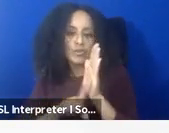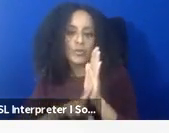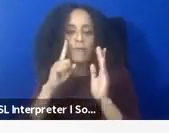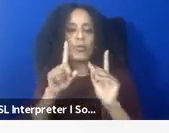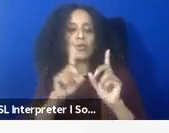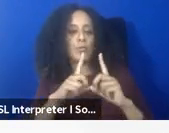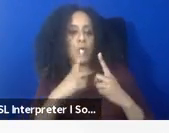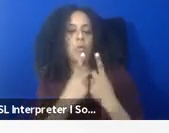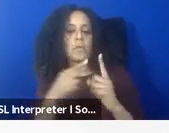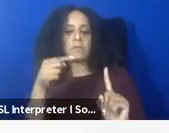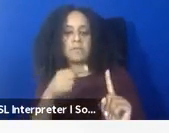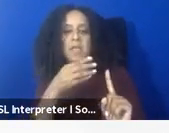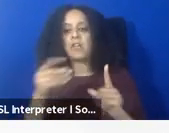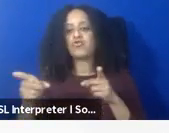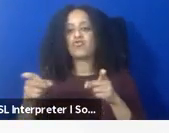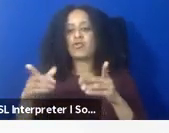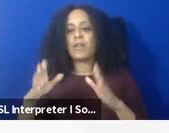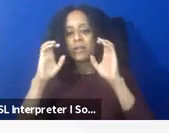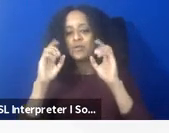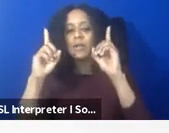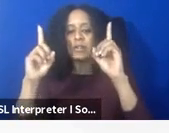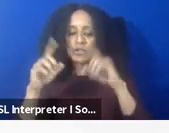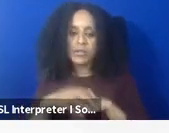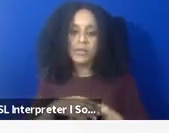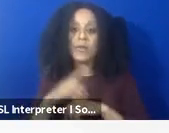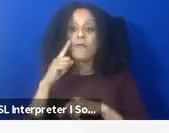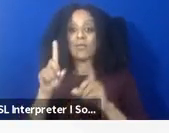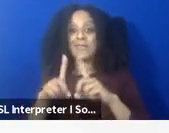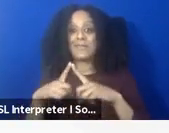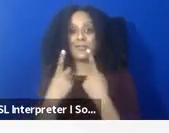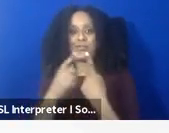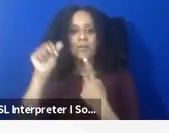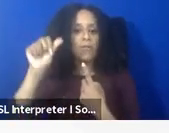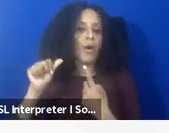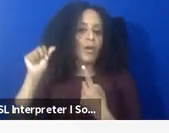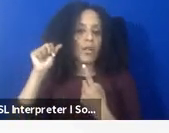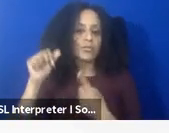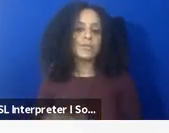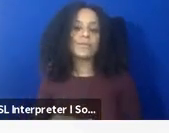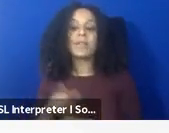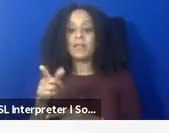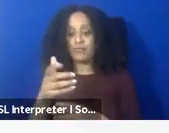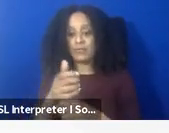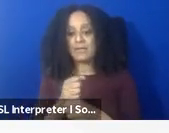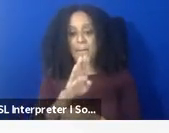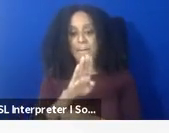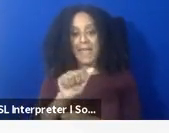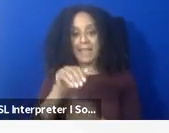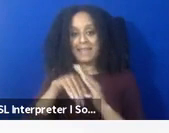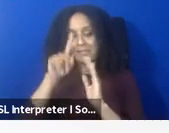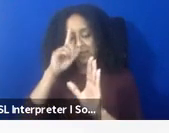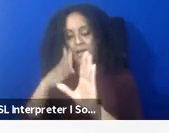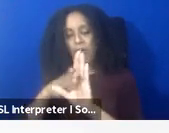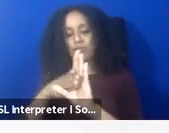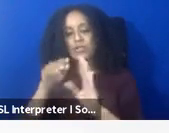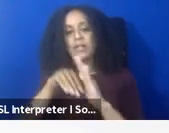department, as well as the Director of Education for the Division of Audiology. He obtained his BA in Psychology from